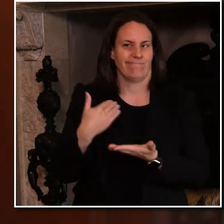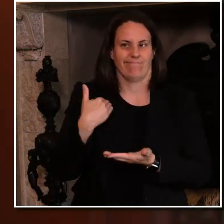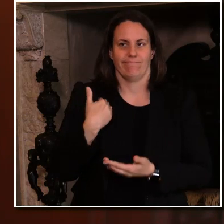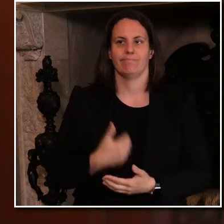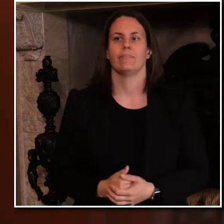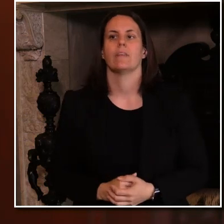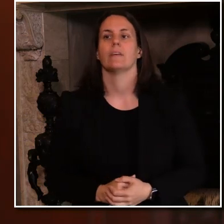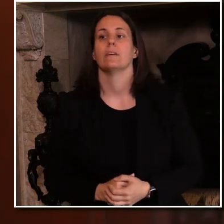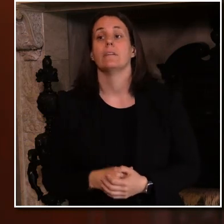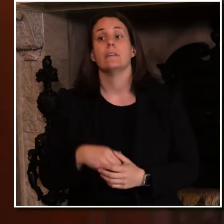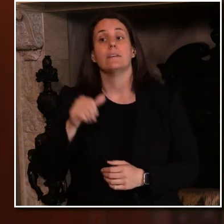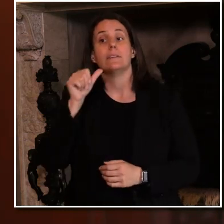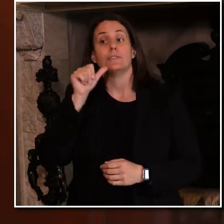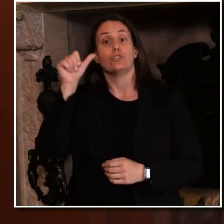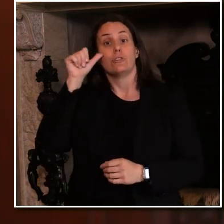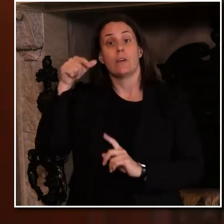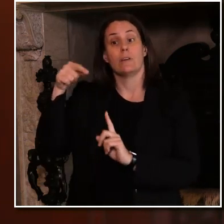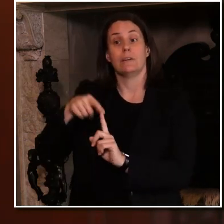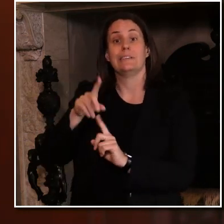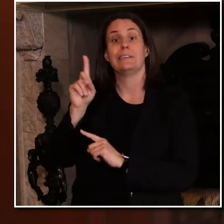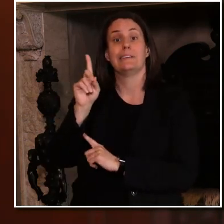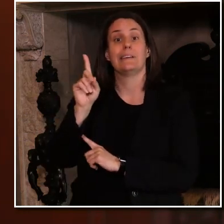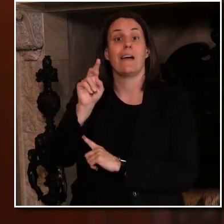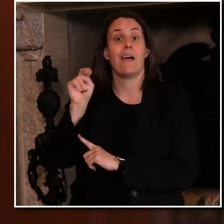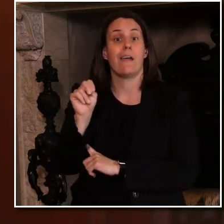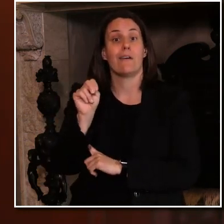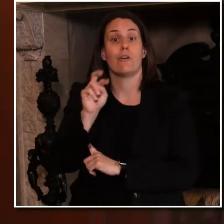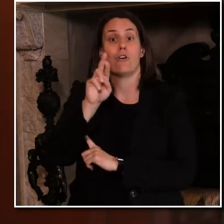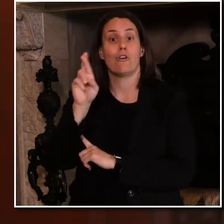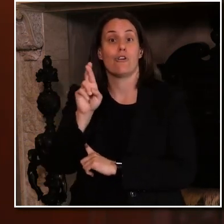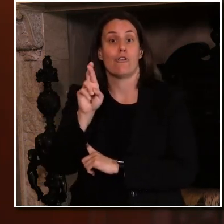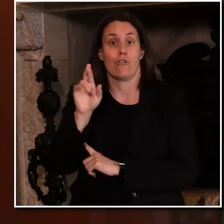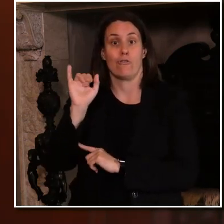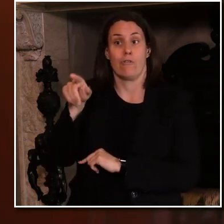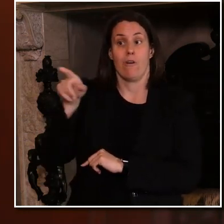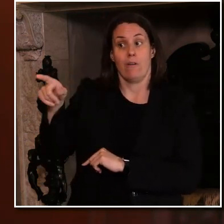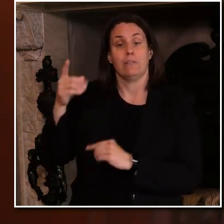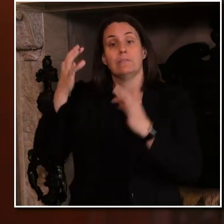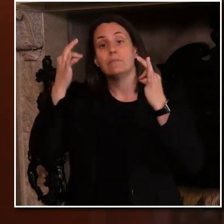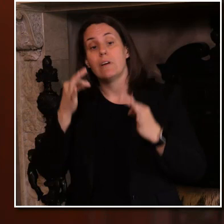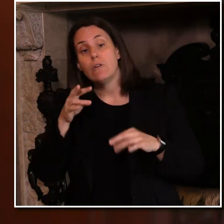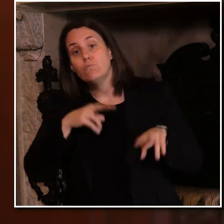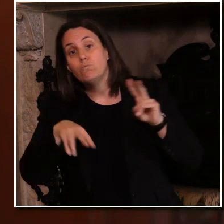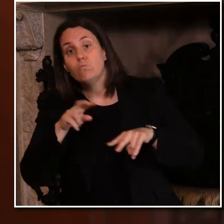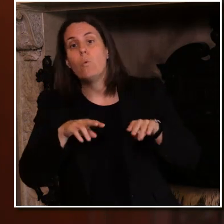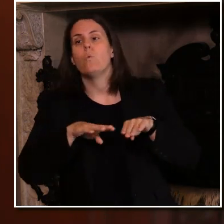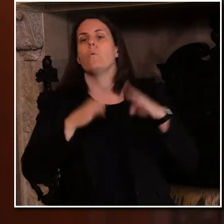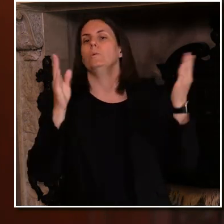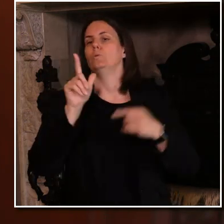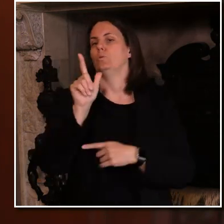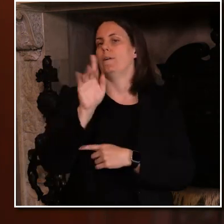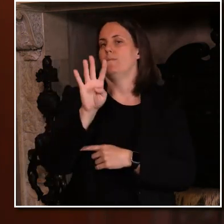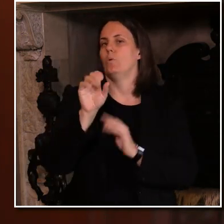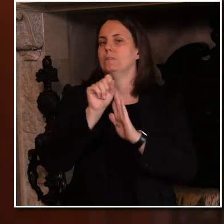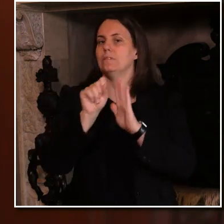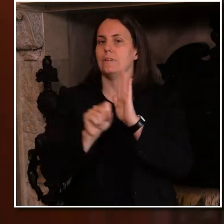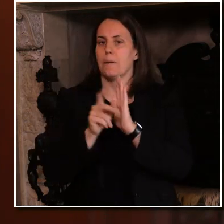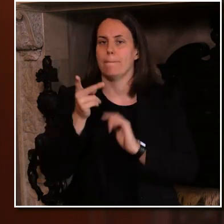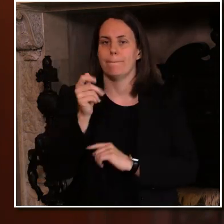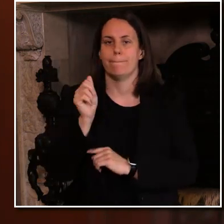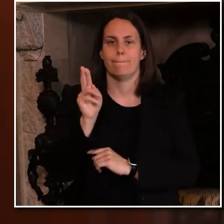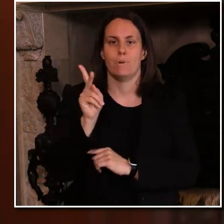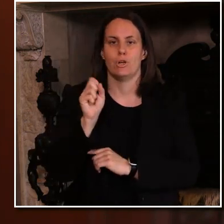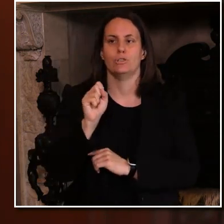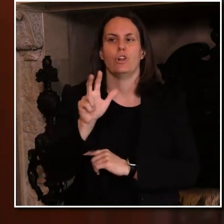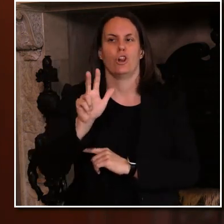Natural Resources will be reopening 34 of our state parks, forests, and recreational areas that were closed earlier